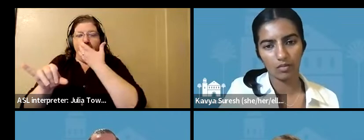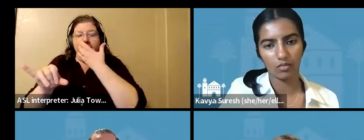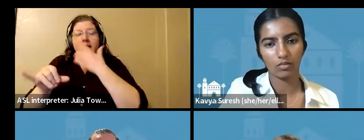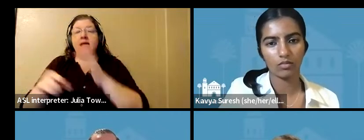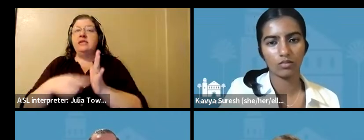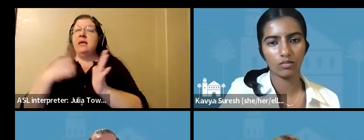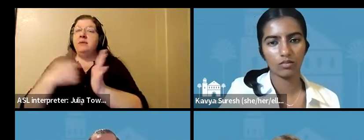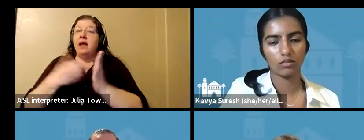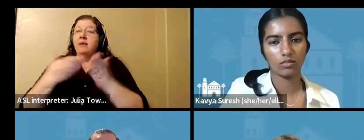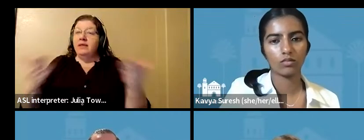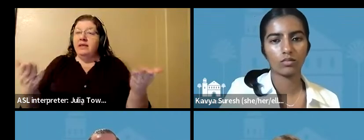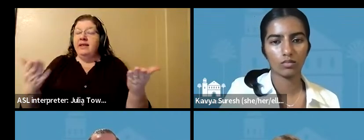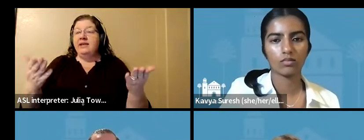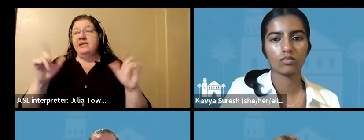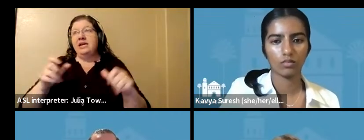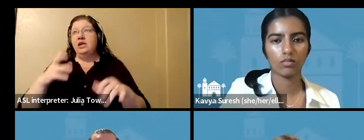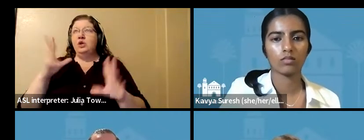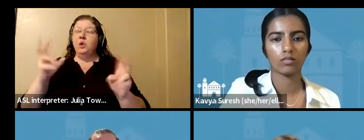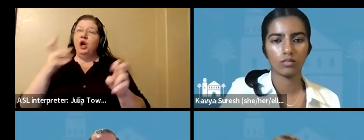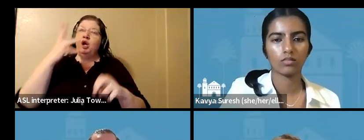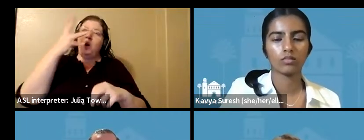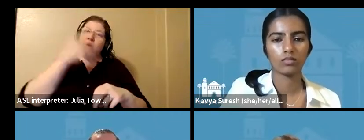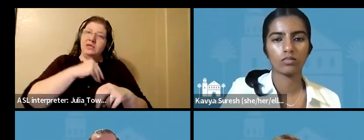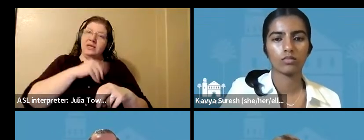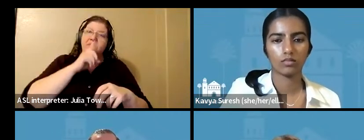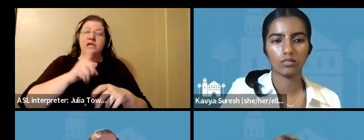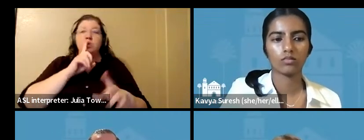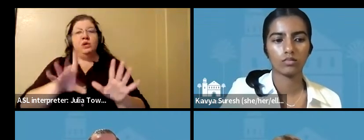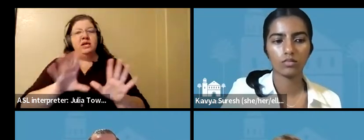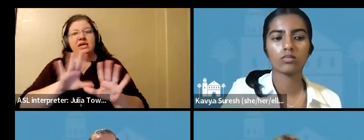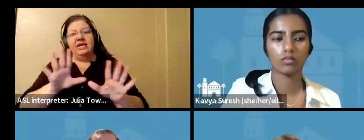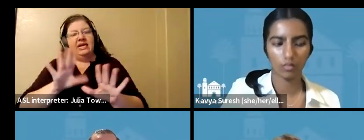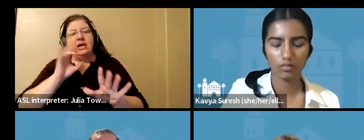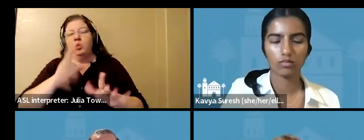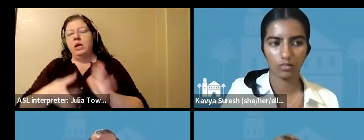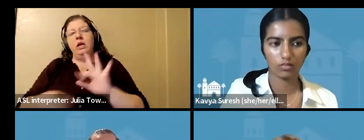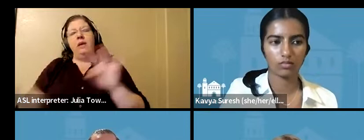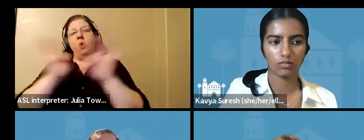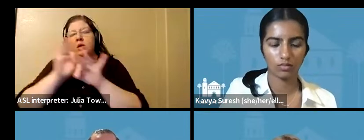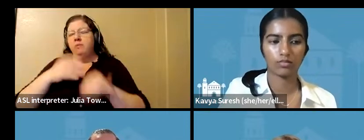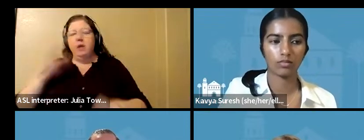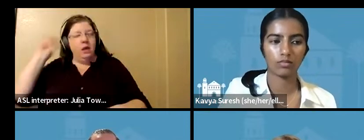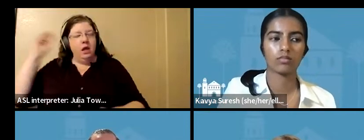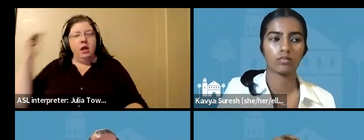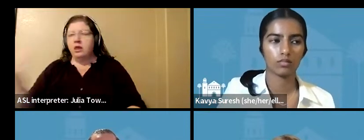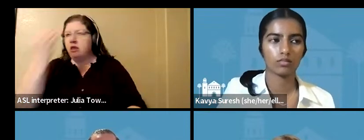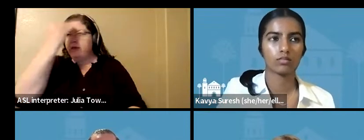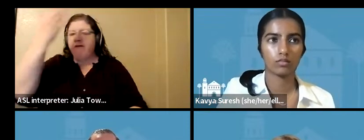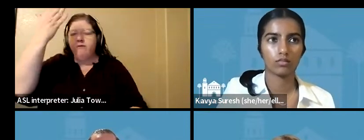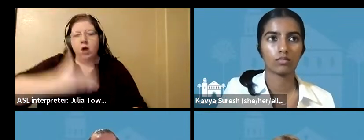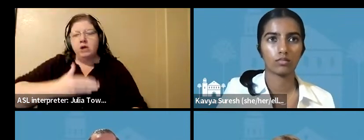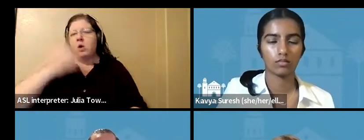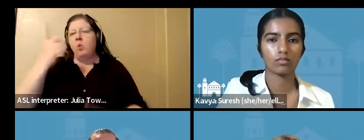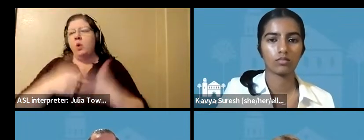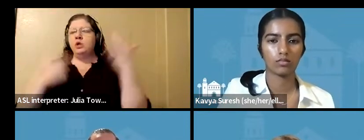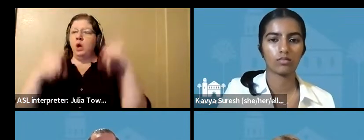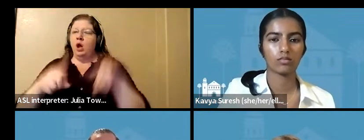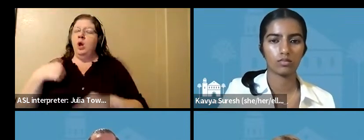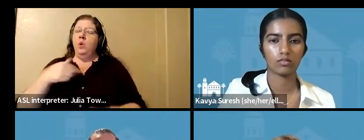things tend to go to sleep. This has been a heightened thing, but we want to make sure that it still stays on the forefront of what's going on so that we as an